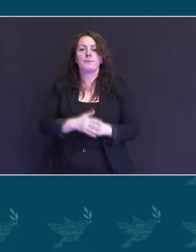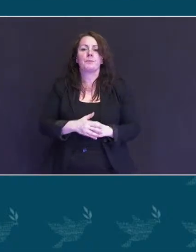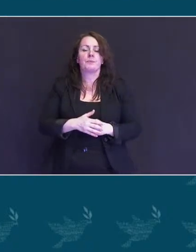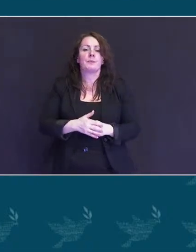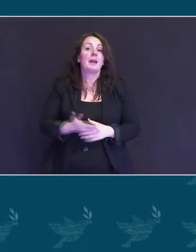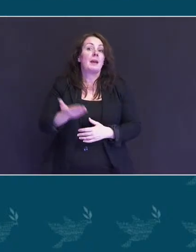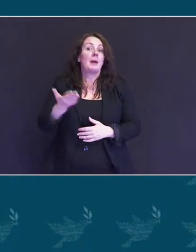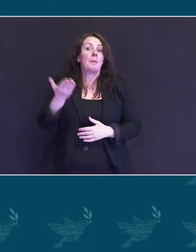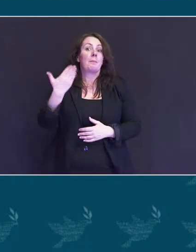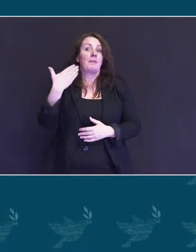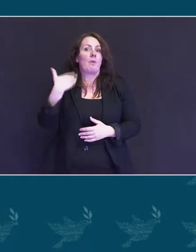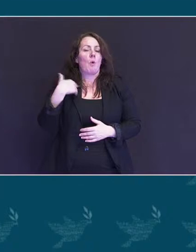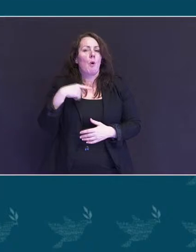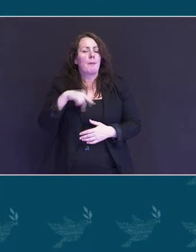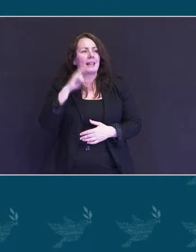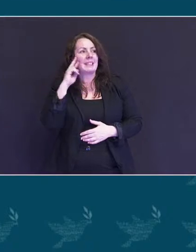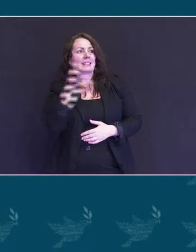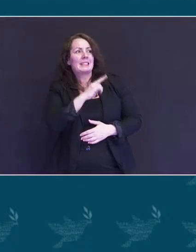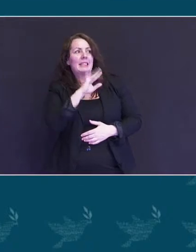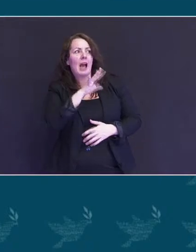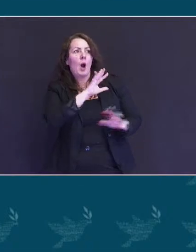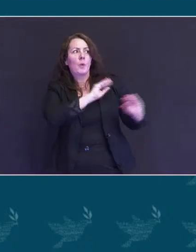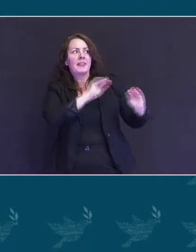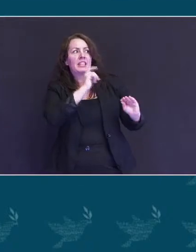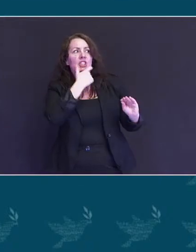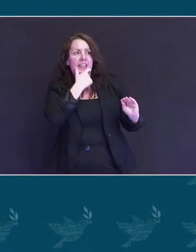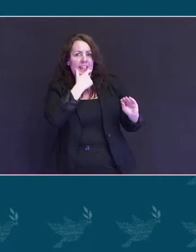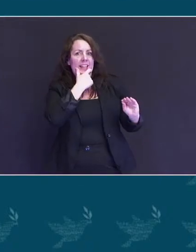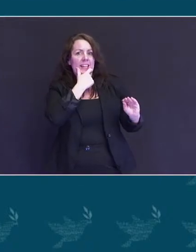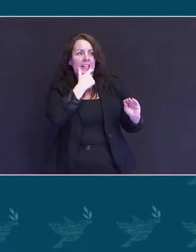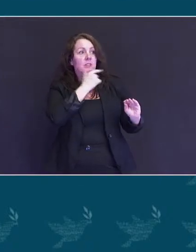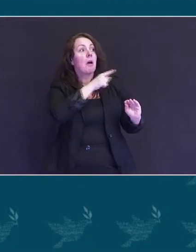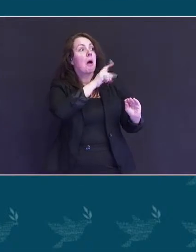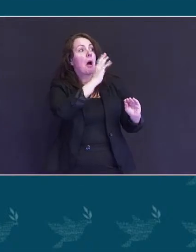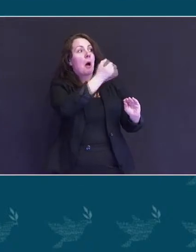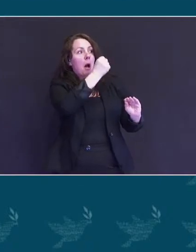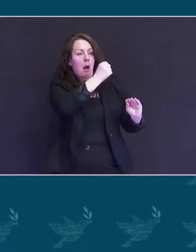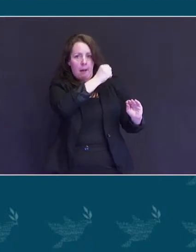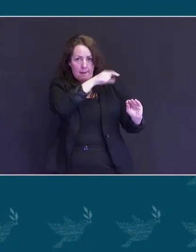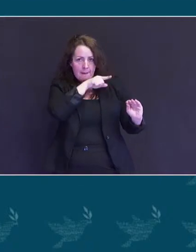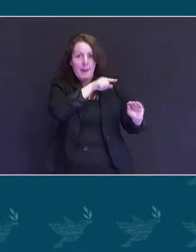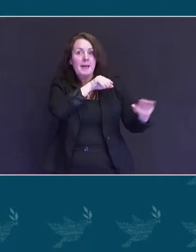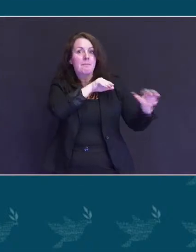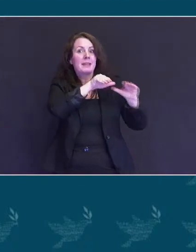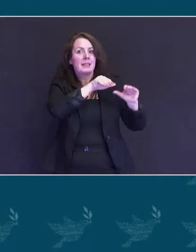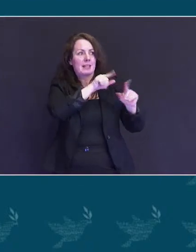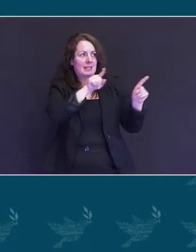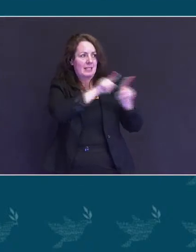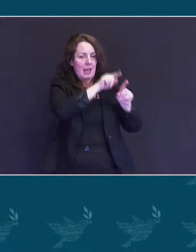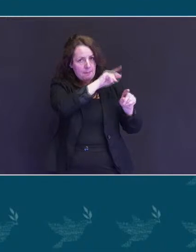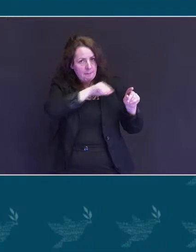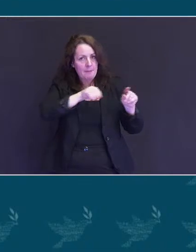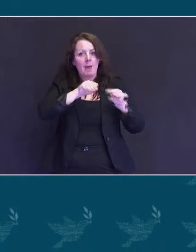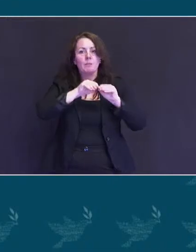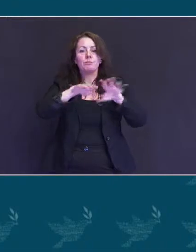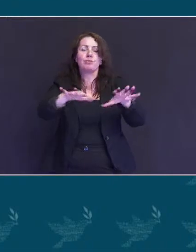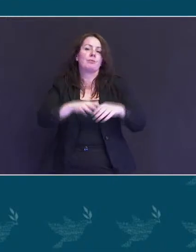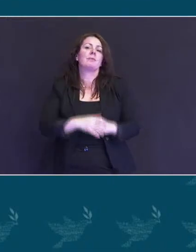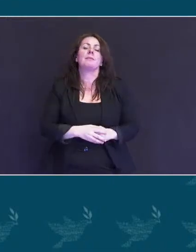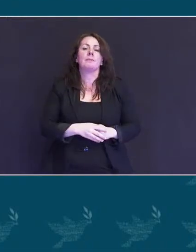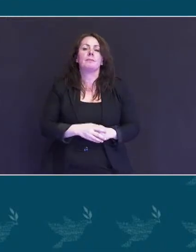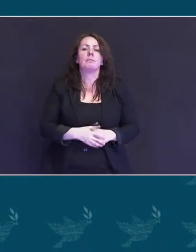in 2019, when COVID hit, then we were able to ensure that those